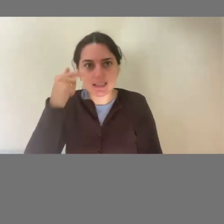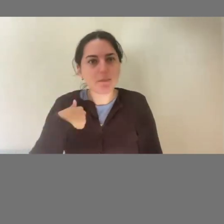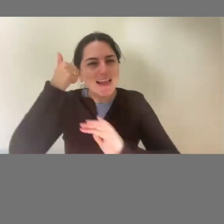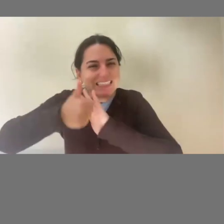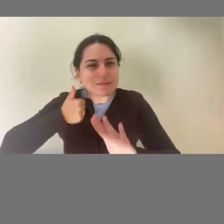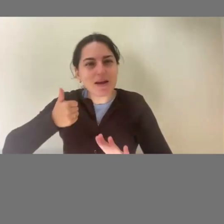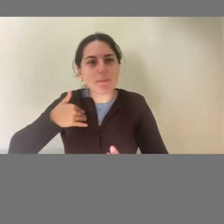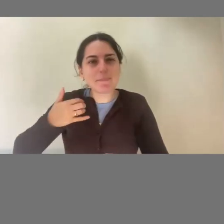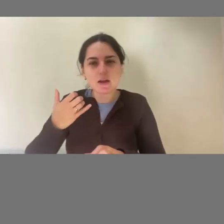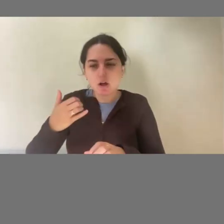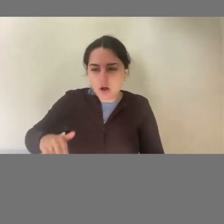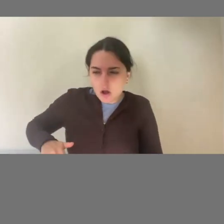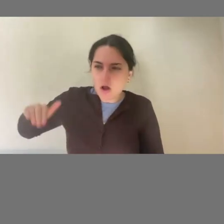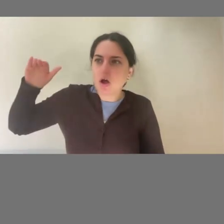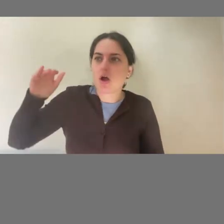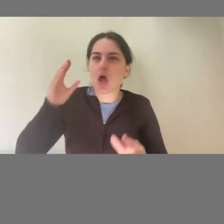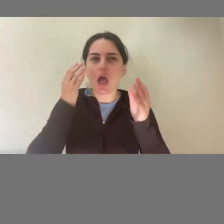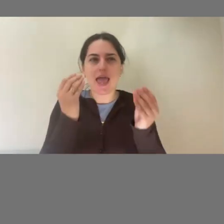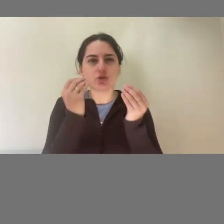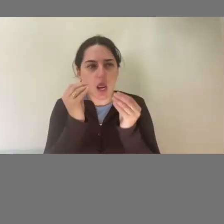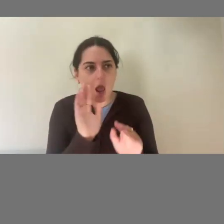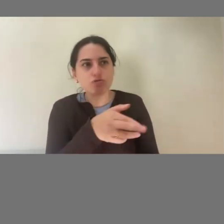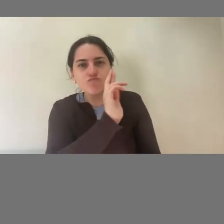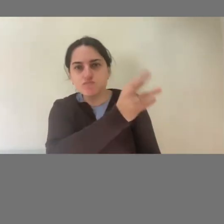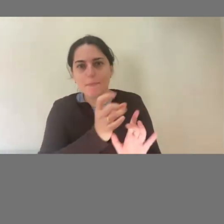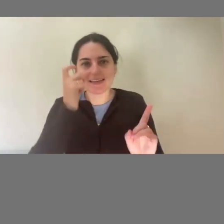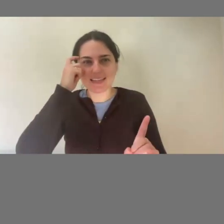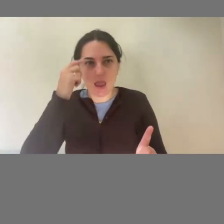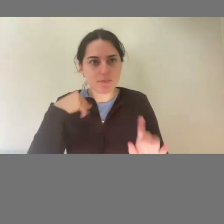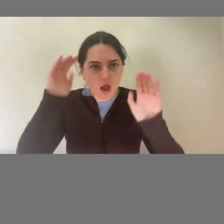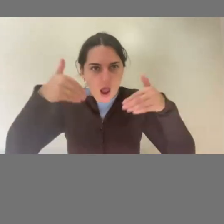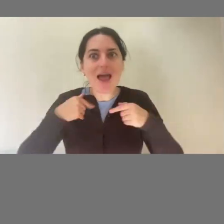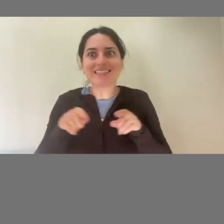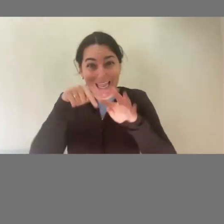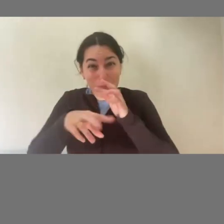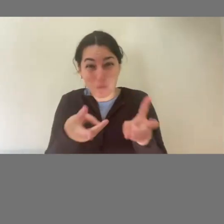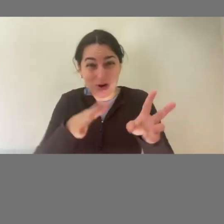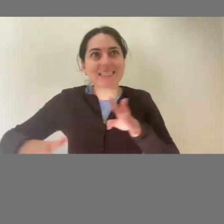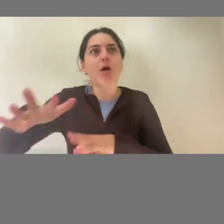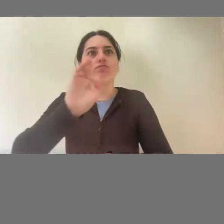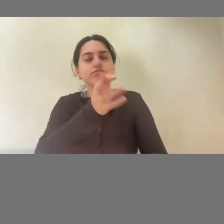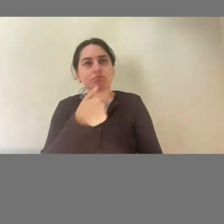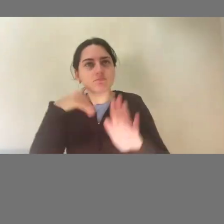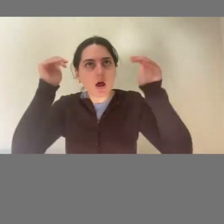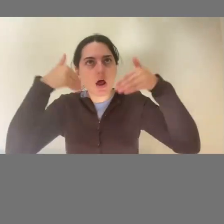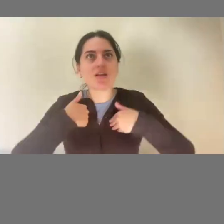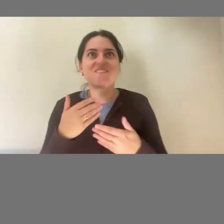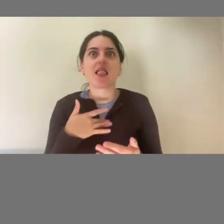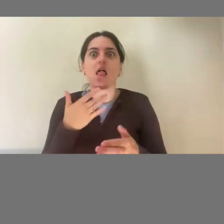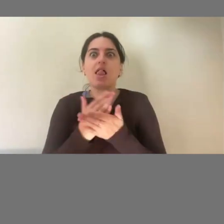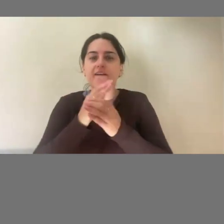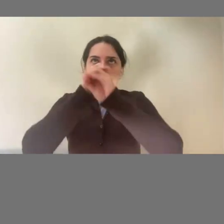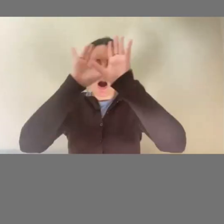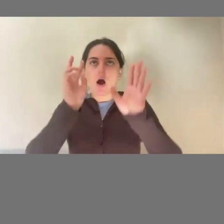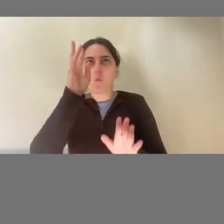his childhood, in his education, and even in work situations. So he got clarity on, you know,